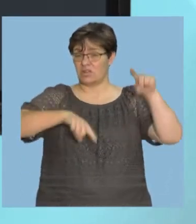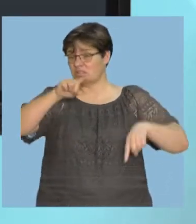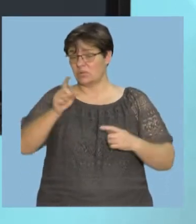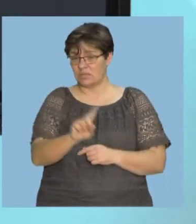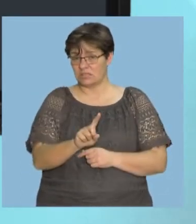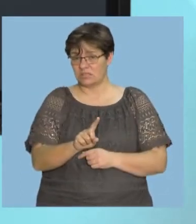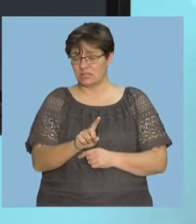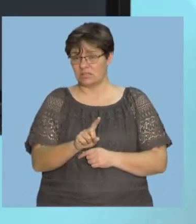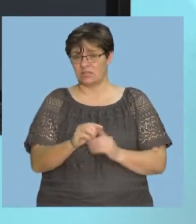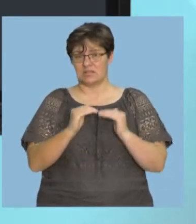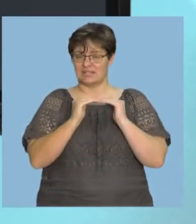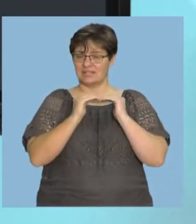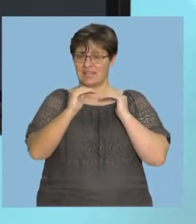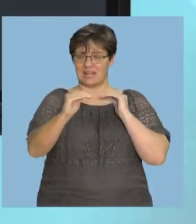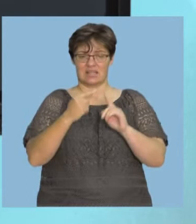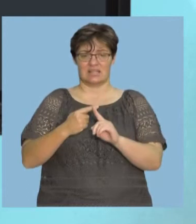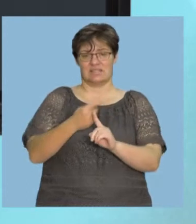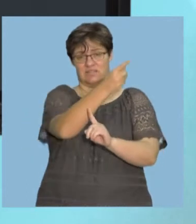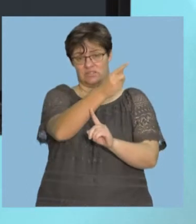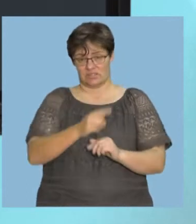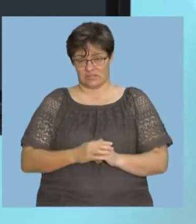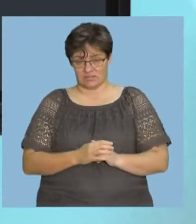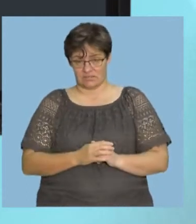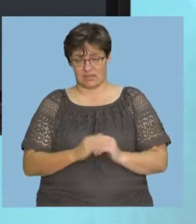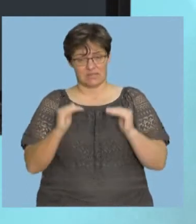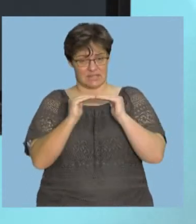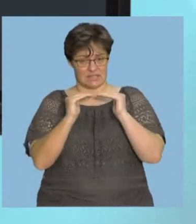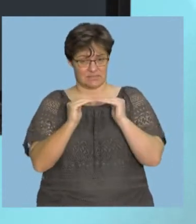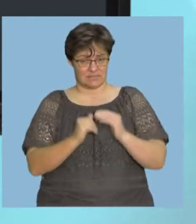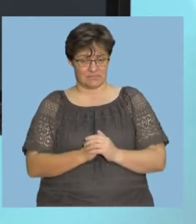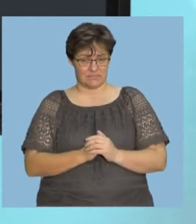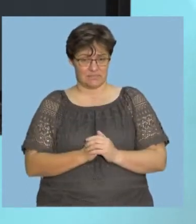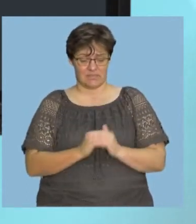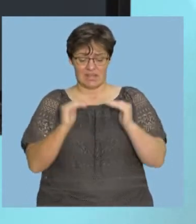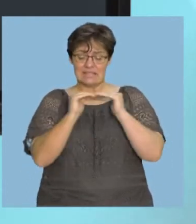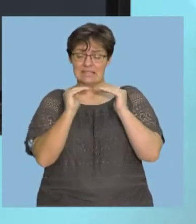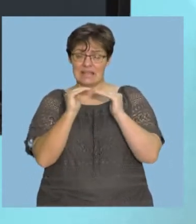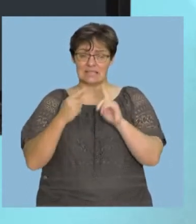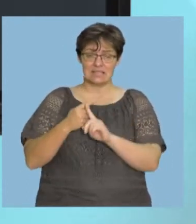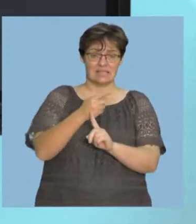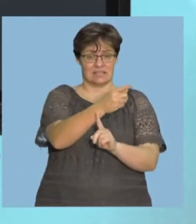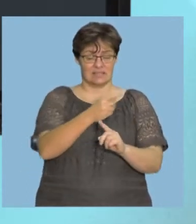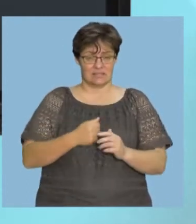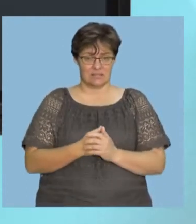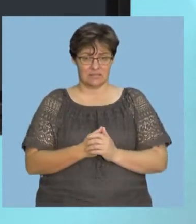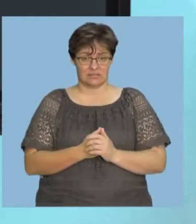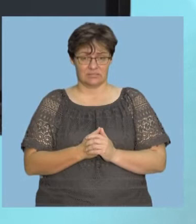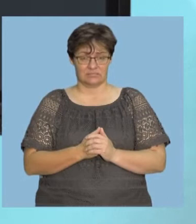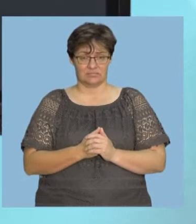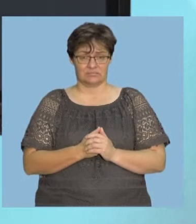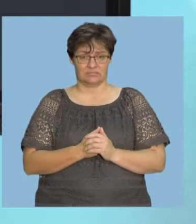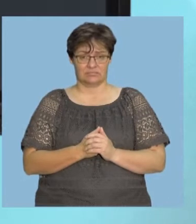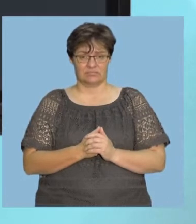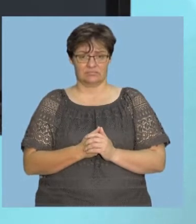the standard deviation. And remember, standard deviation is